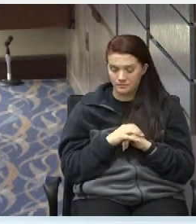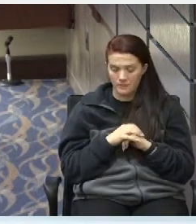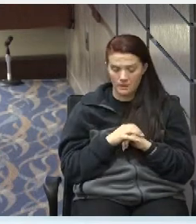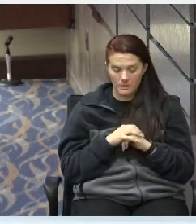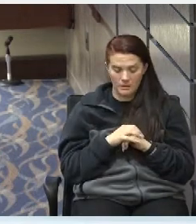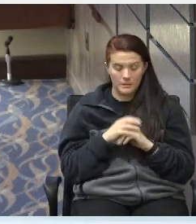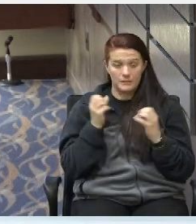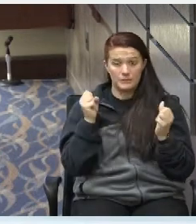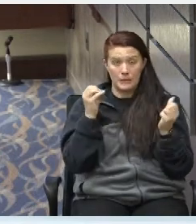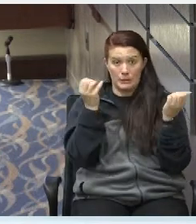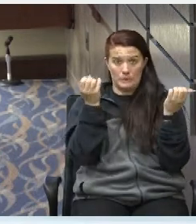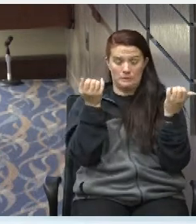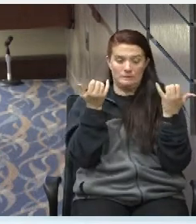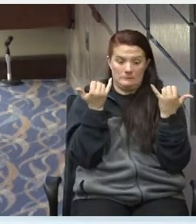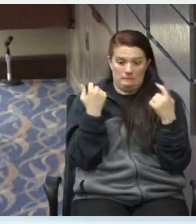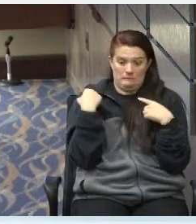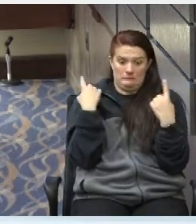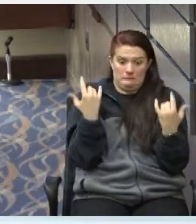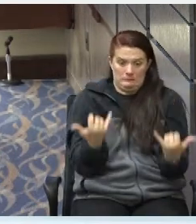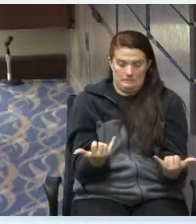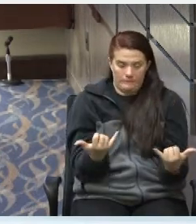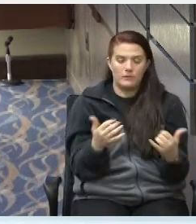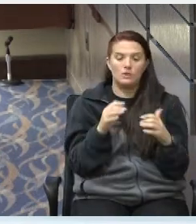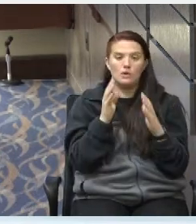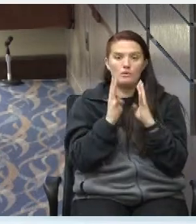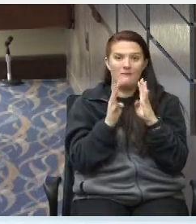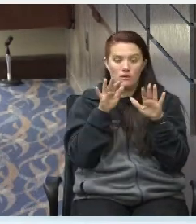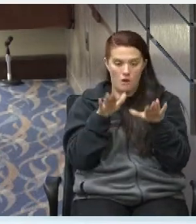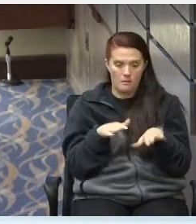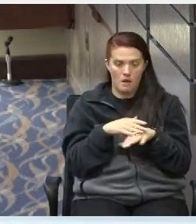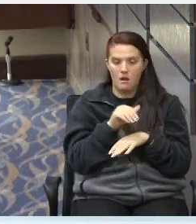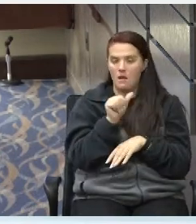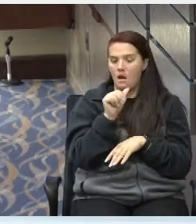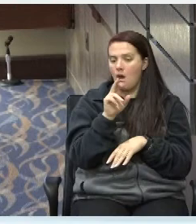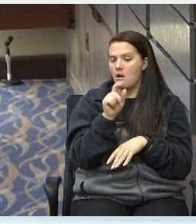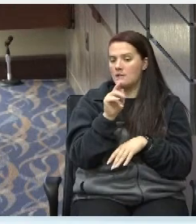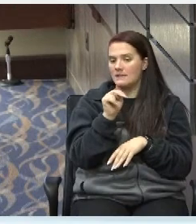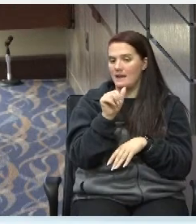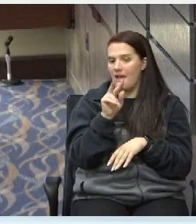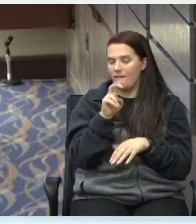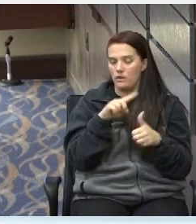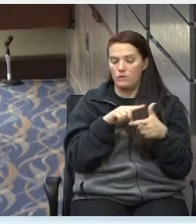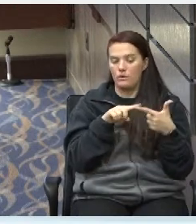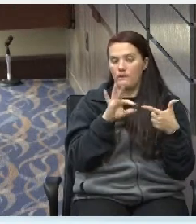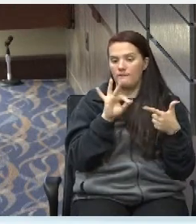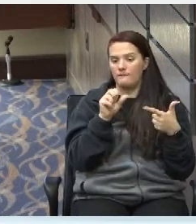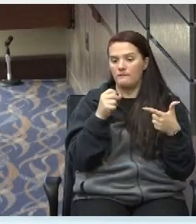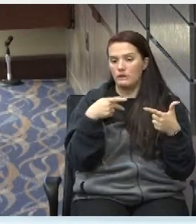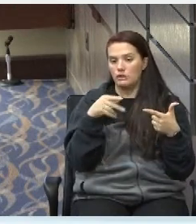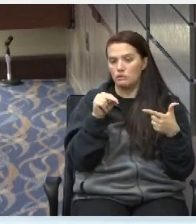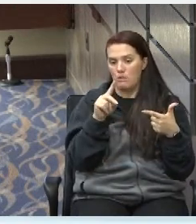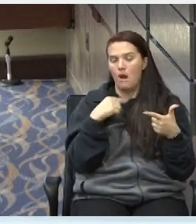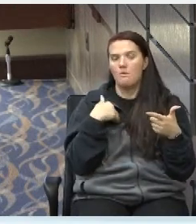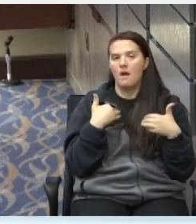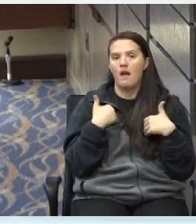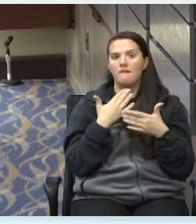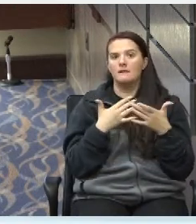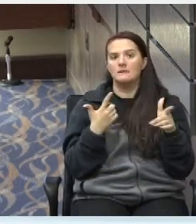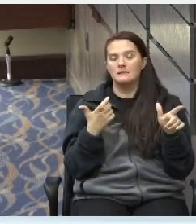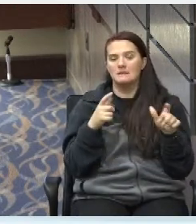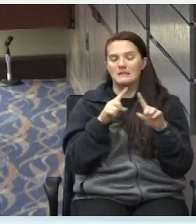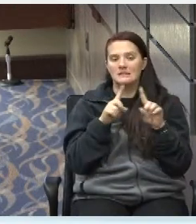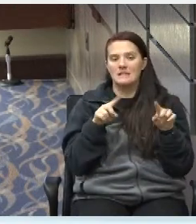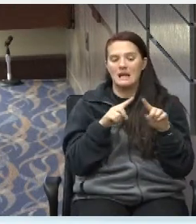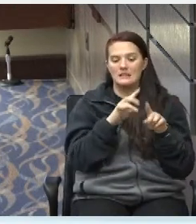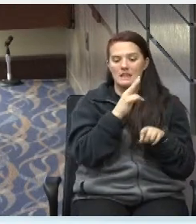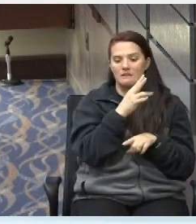So to date, we've done traffic calming on Austin Avenue, Fish Pond, and we have speed signs on 17th and